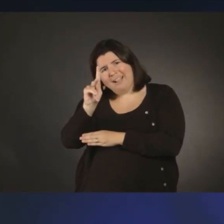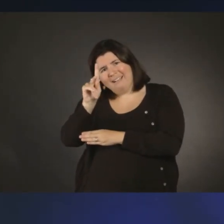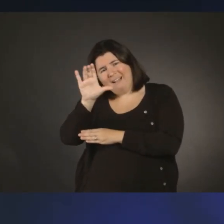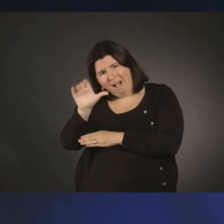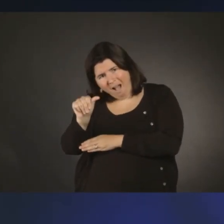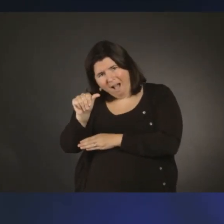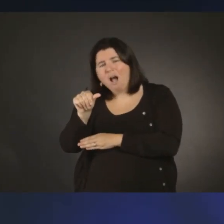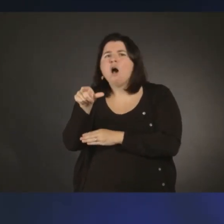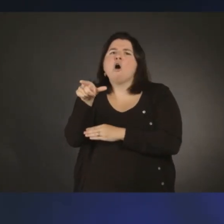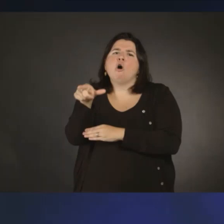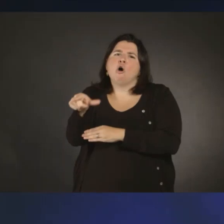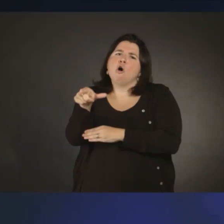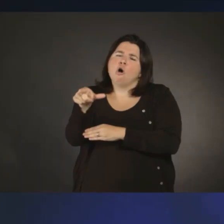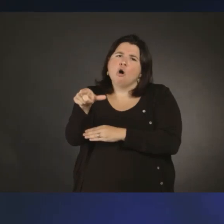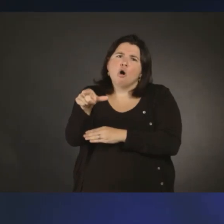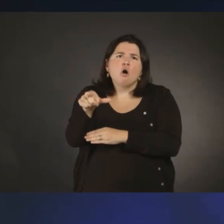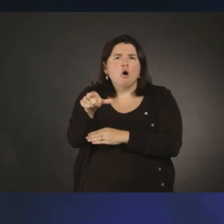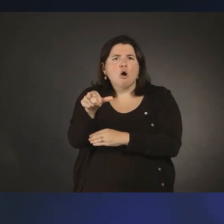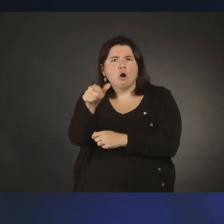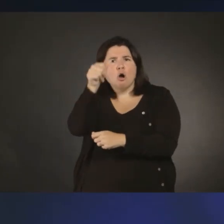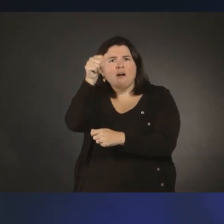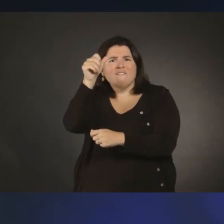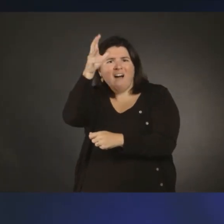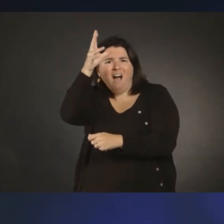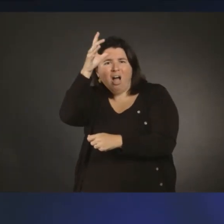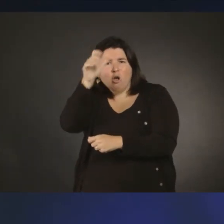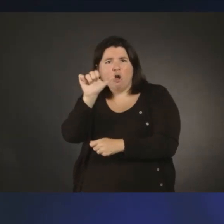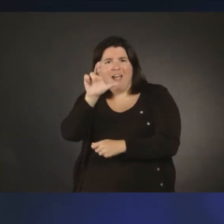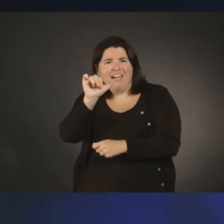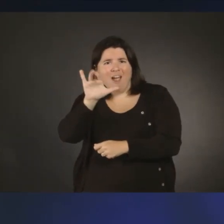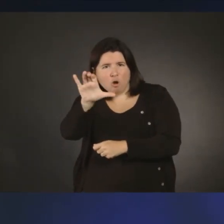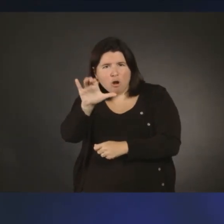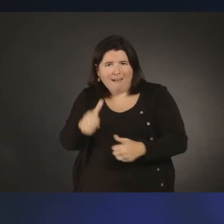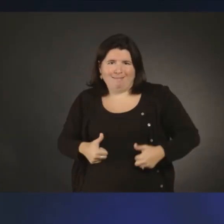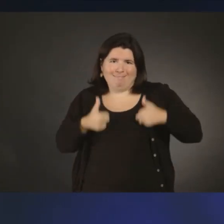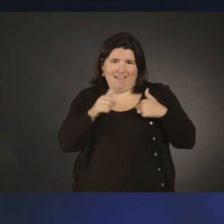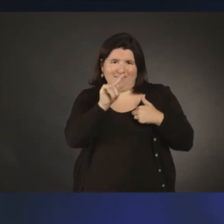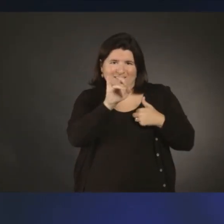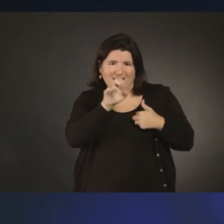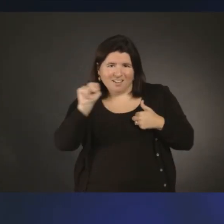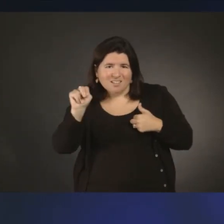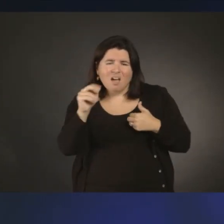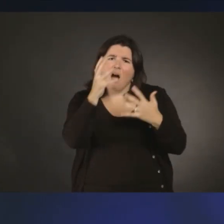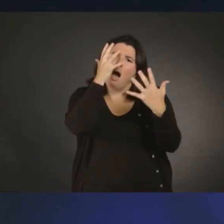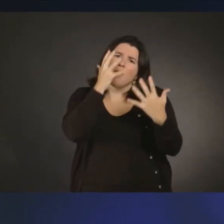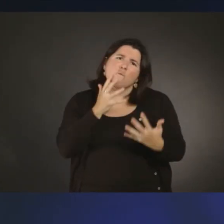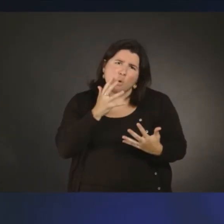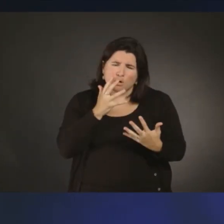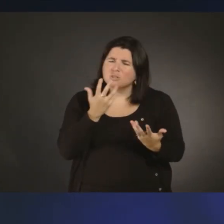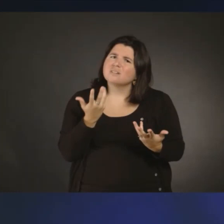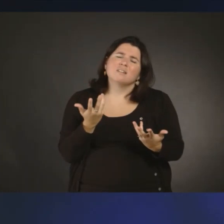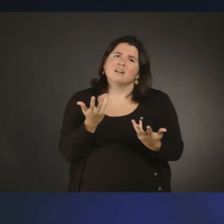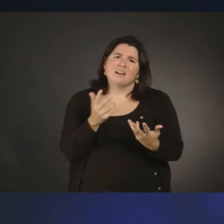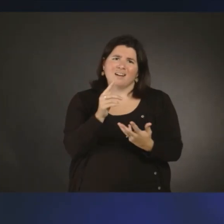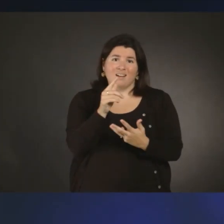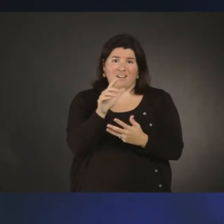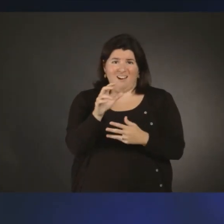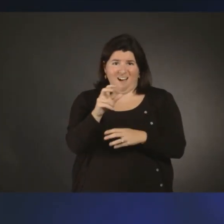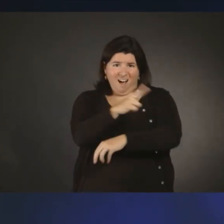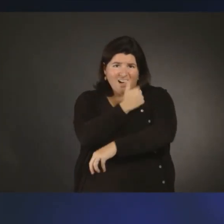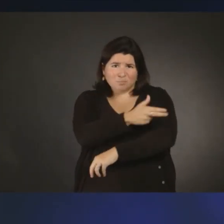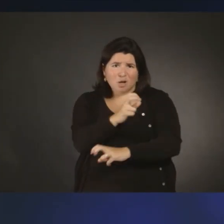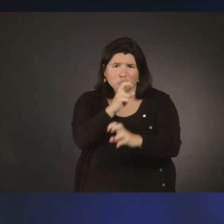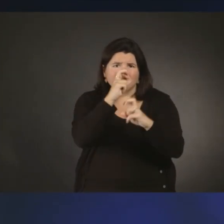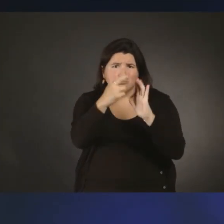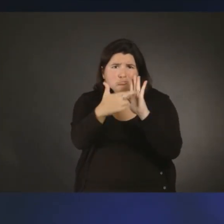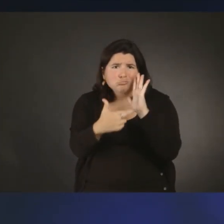Eric, lived in Tennessee, and unfortunately, due to the hospital restrictions, she was not able to be there when